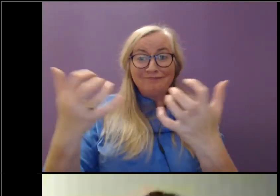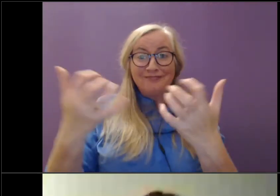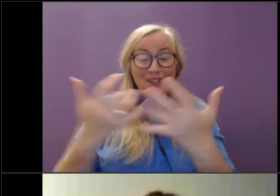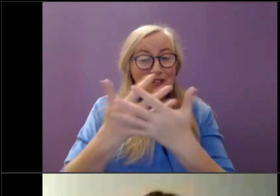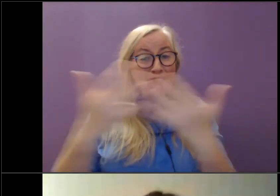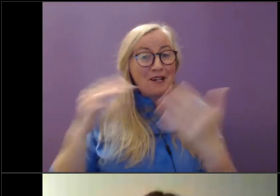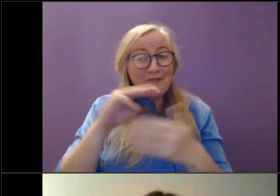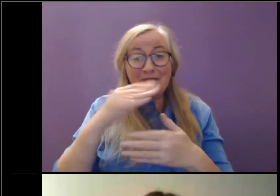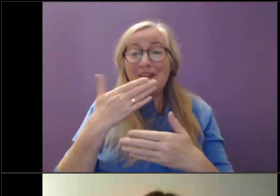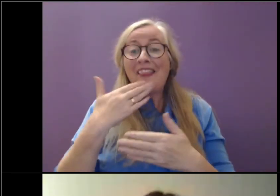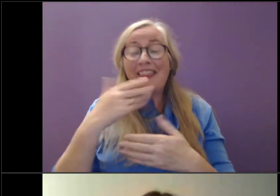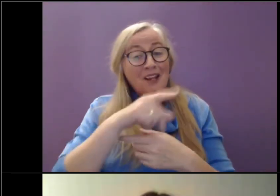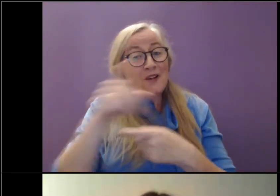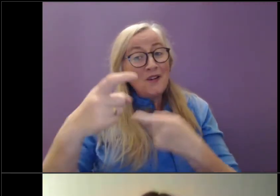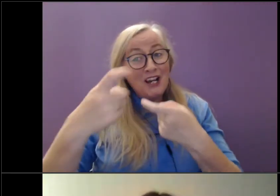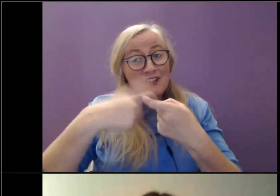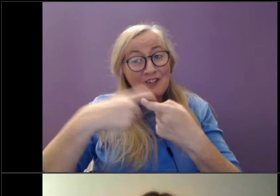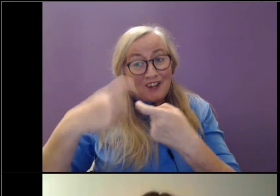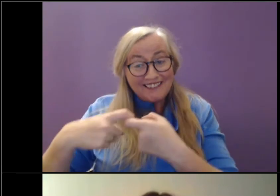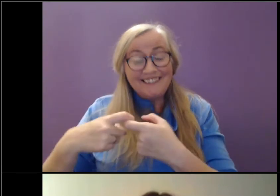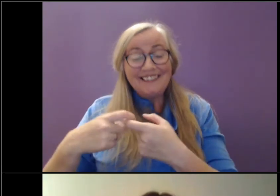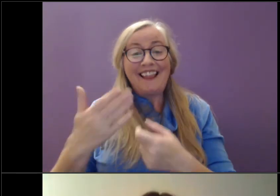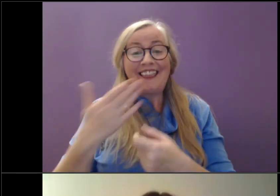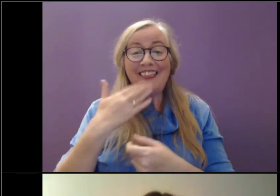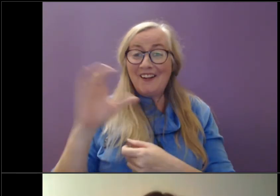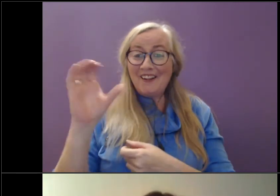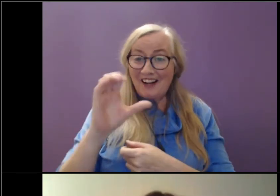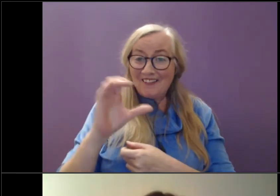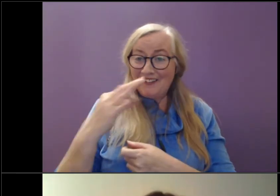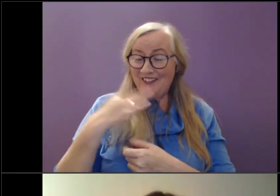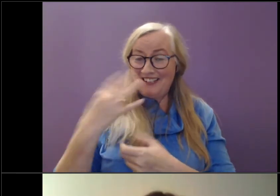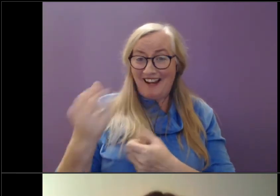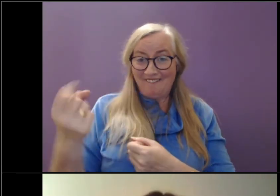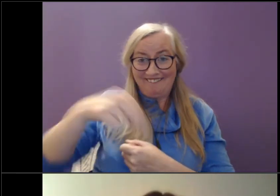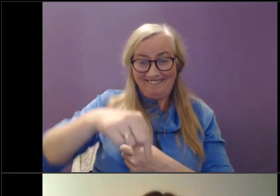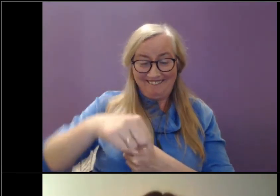joining in. And thank you, Catherine. That's a great of you.